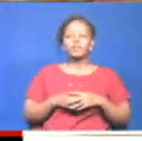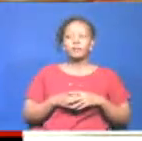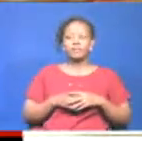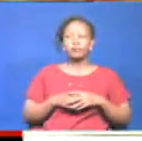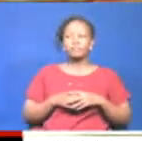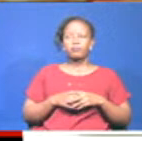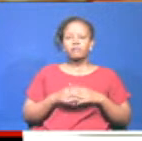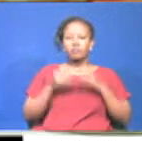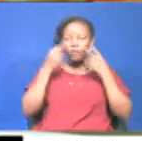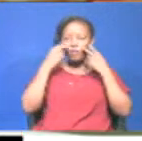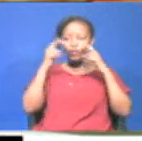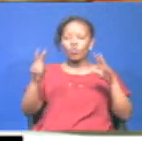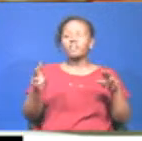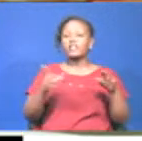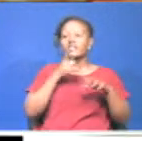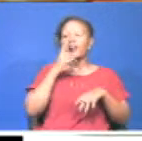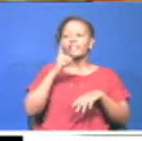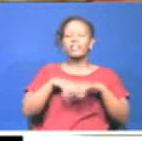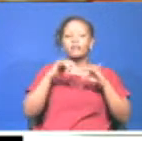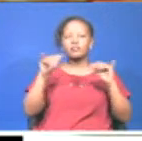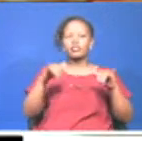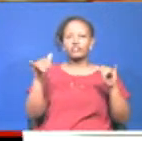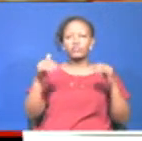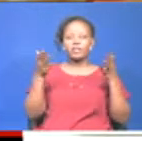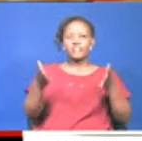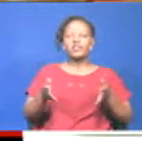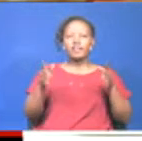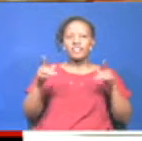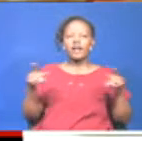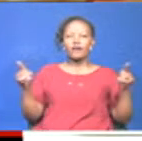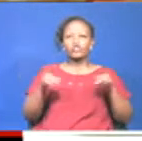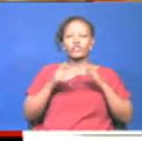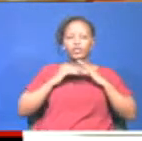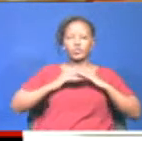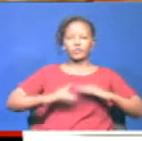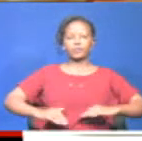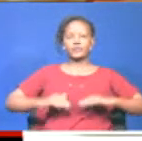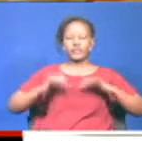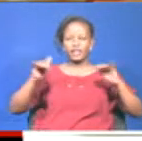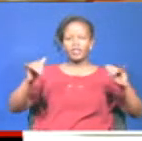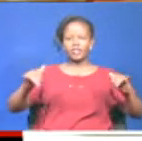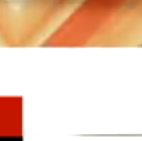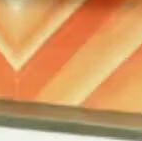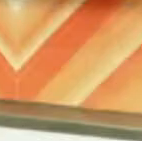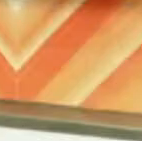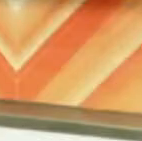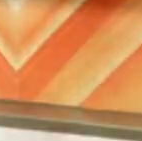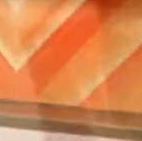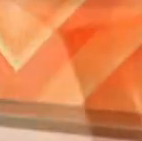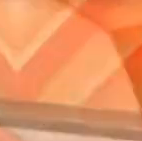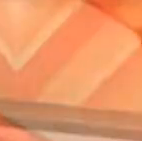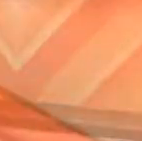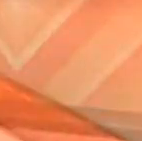You're watching the Lunchtime News. We're taking a short commercial break. We'll be back with more. Stay with us.